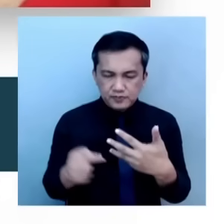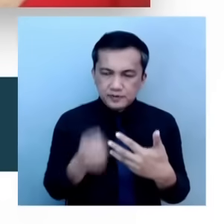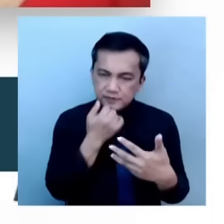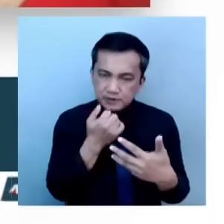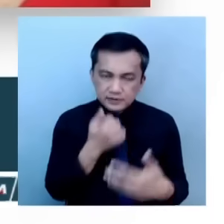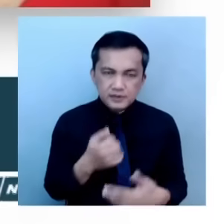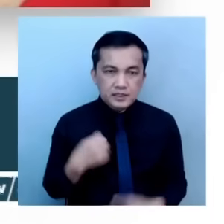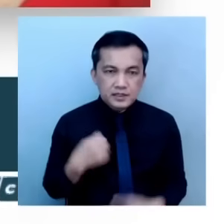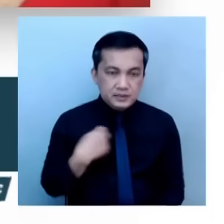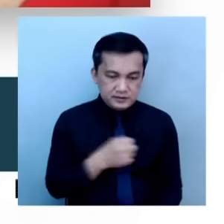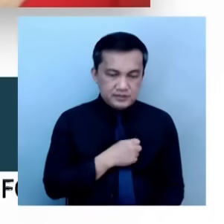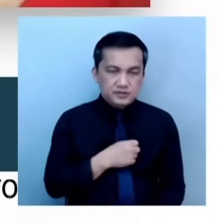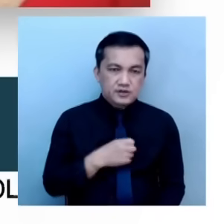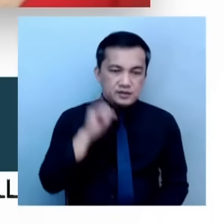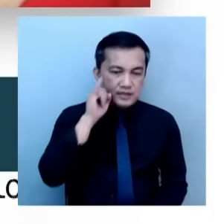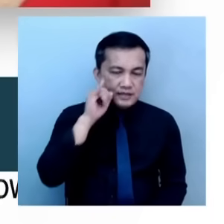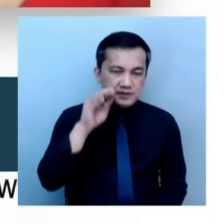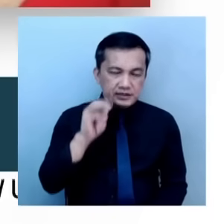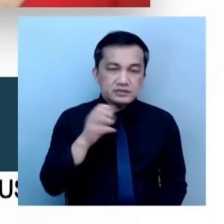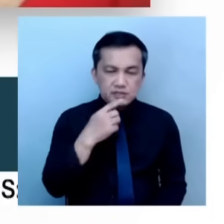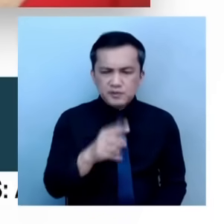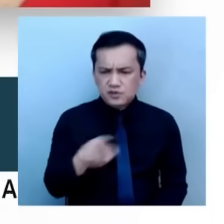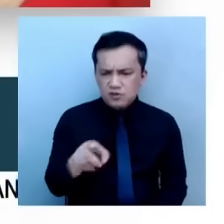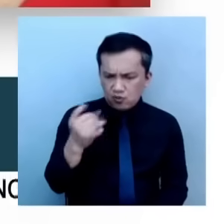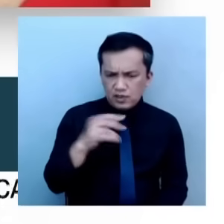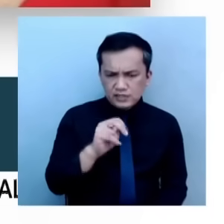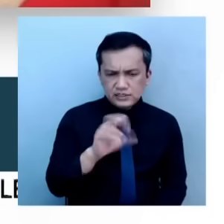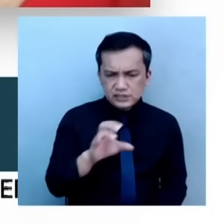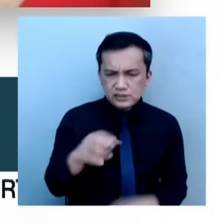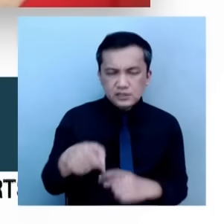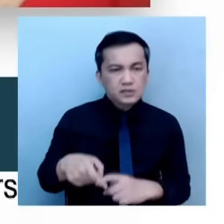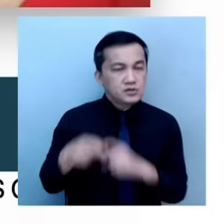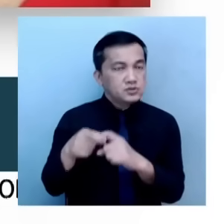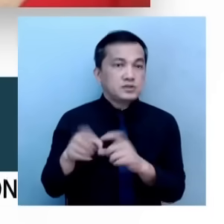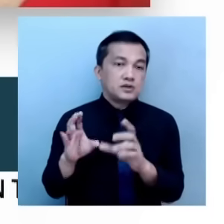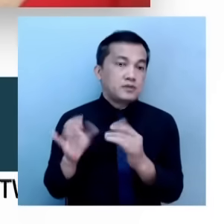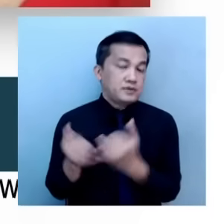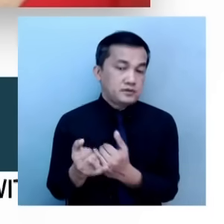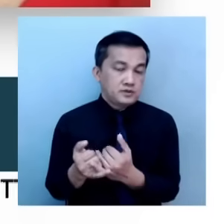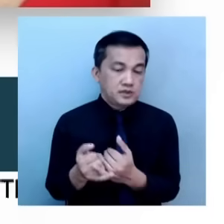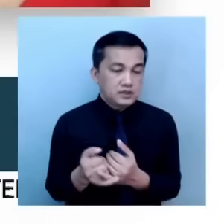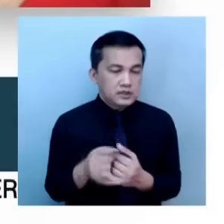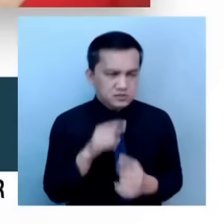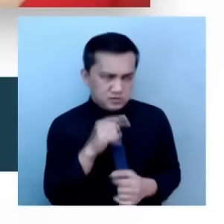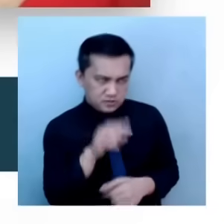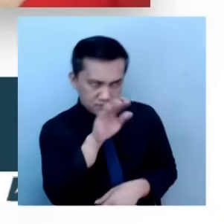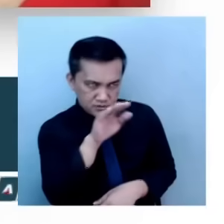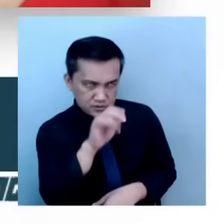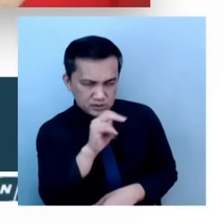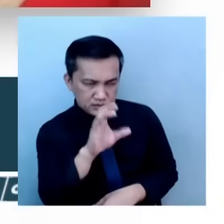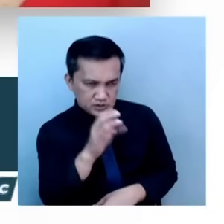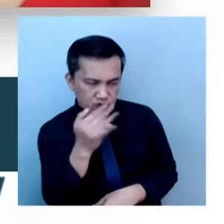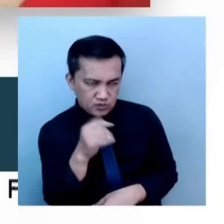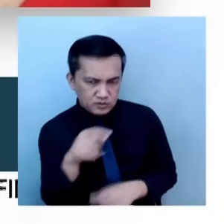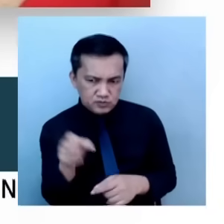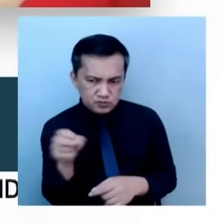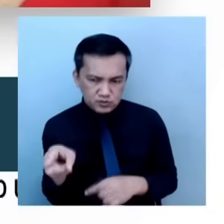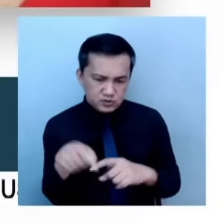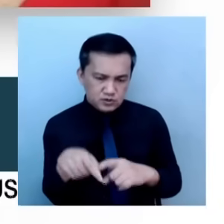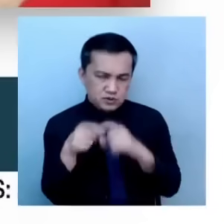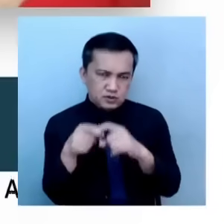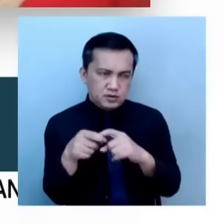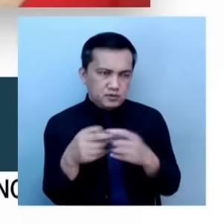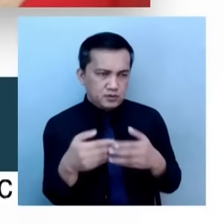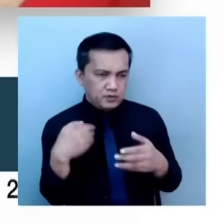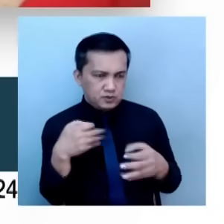Marcos slammed the NTC and asked why the NTC suspended the media company. She also flagged the NTC for issuing the suspension before an explanation could even